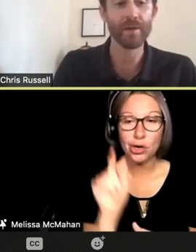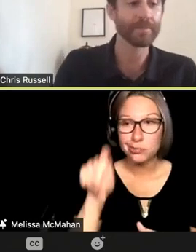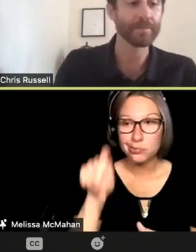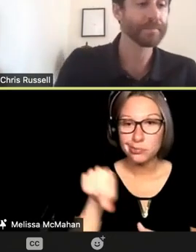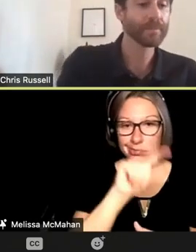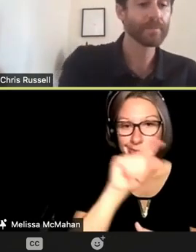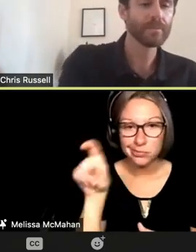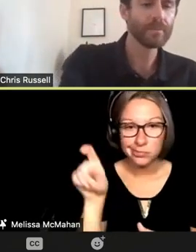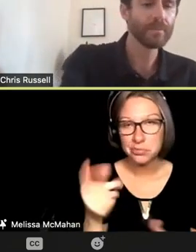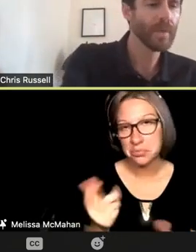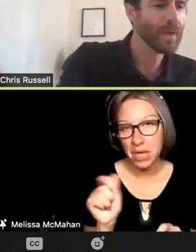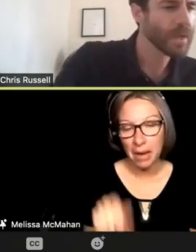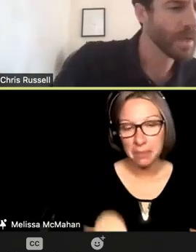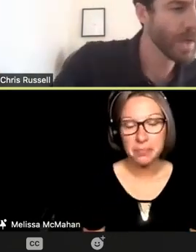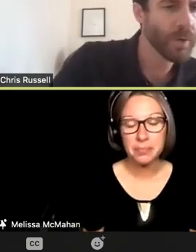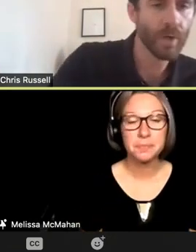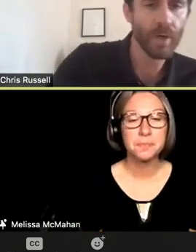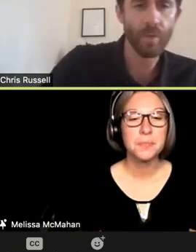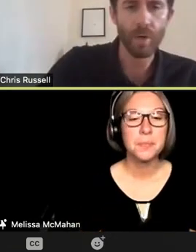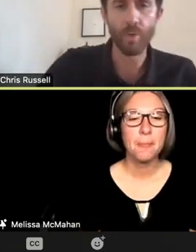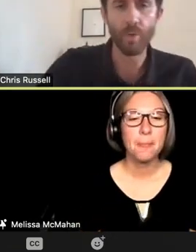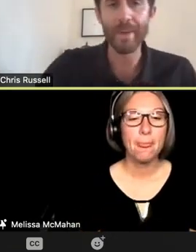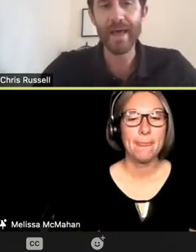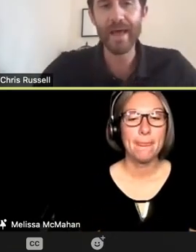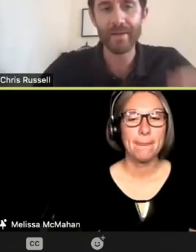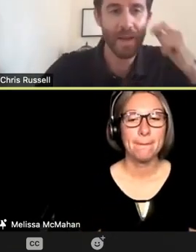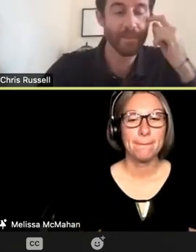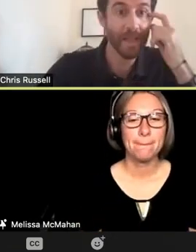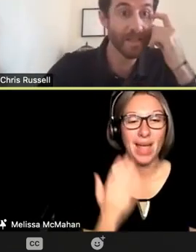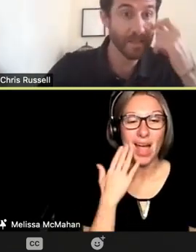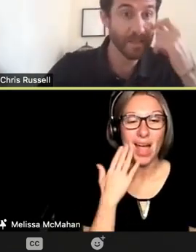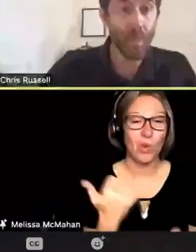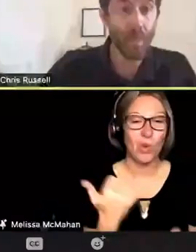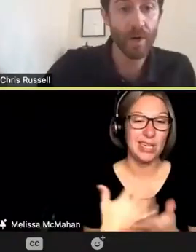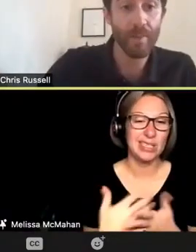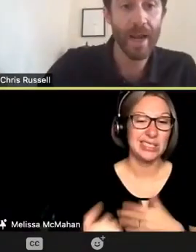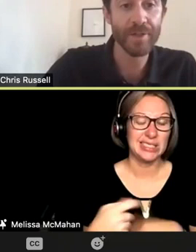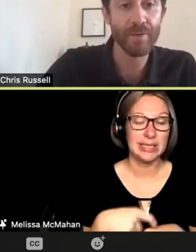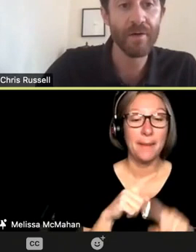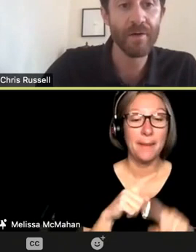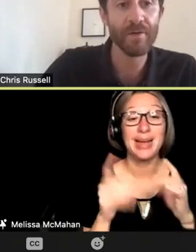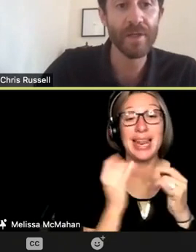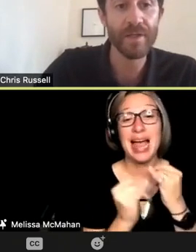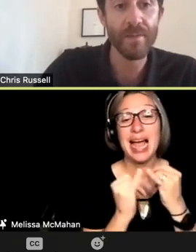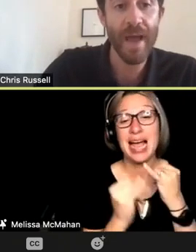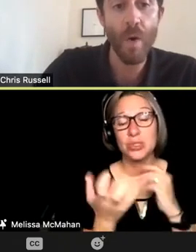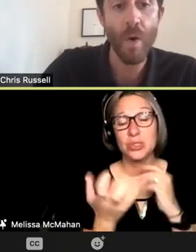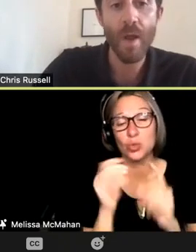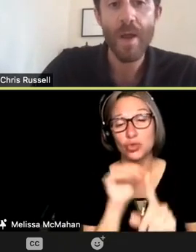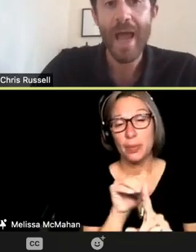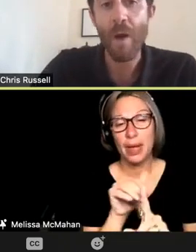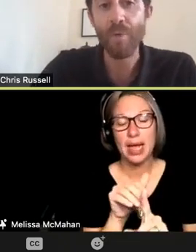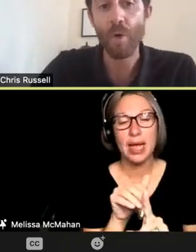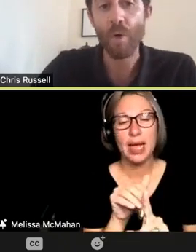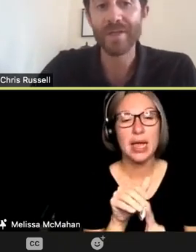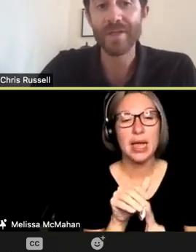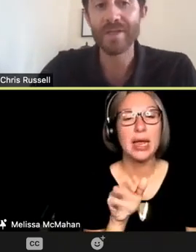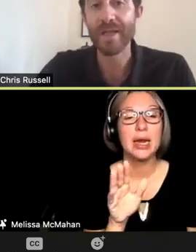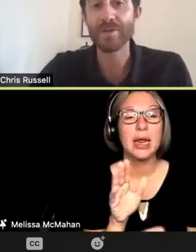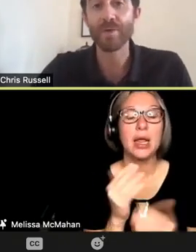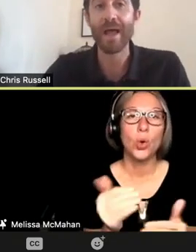borders entirely. I know we're basically out of time. The last thing that I want to remind you of is about